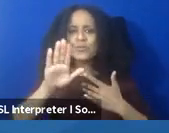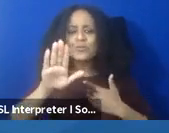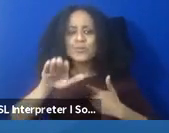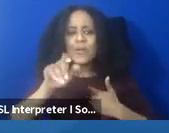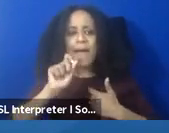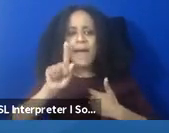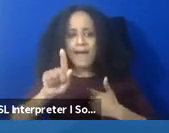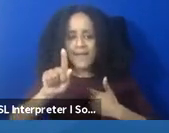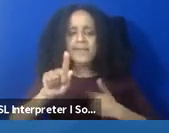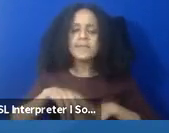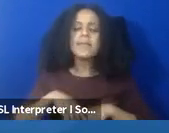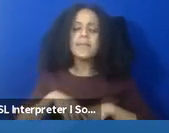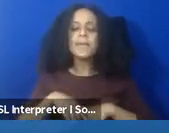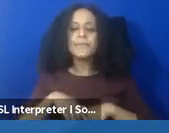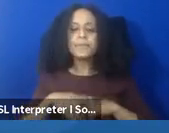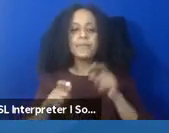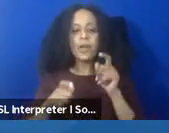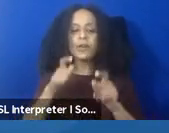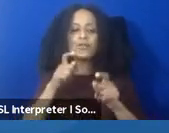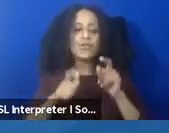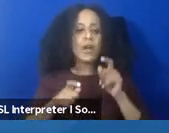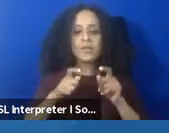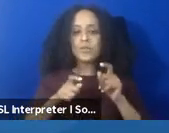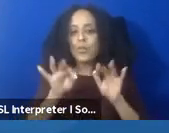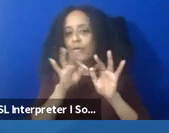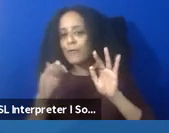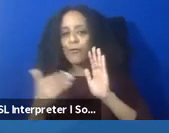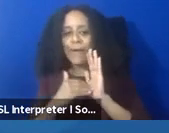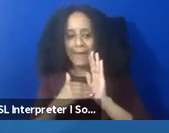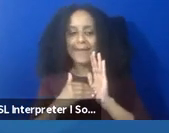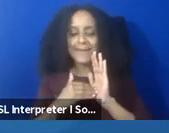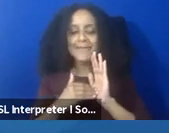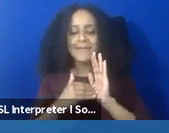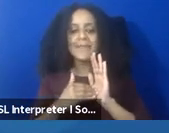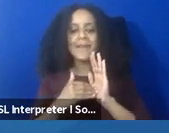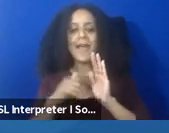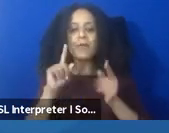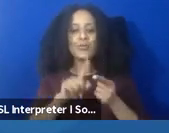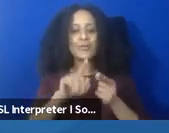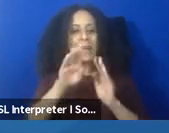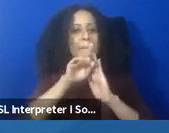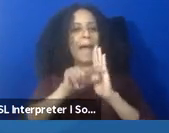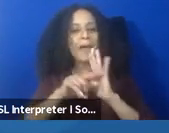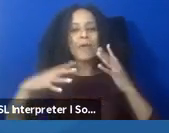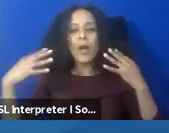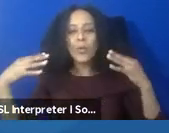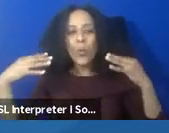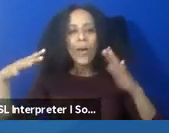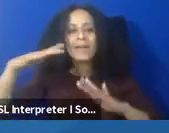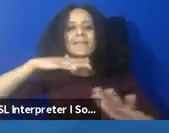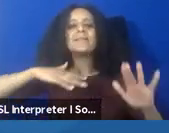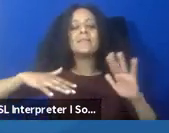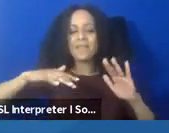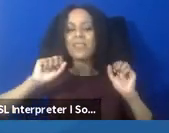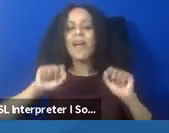to adjust or rephrase, and then reducing background noise can all be very beneficial things. But you'll